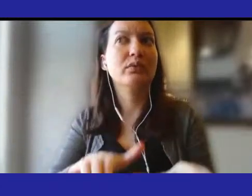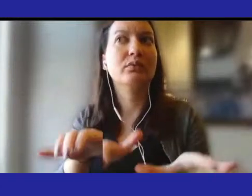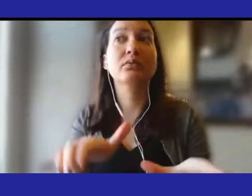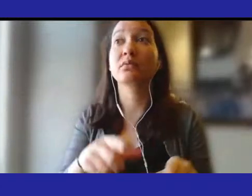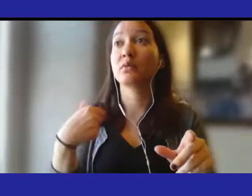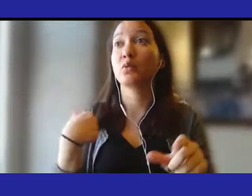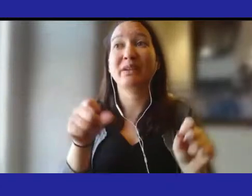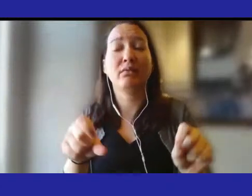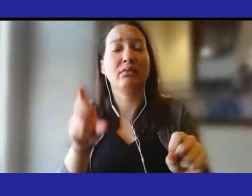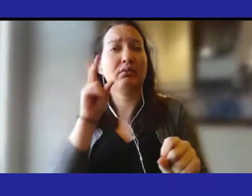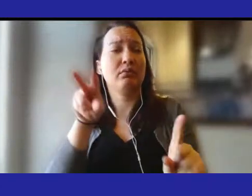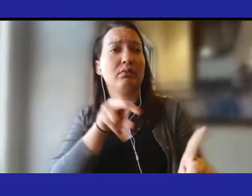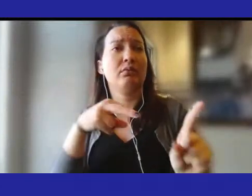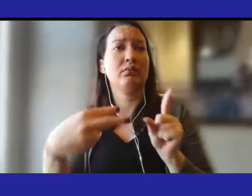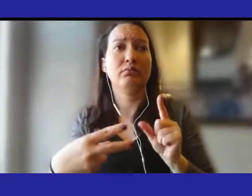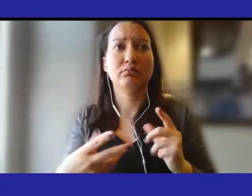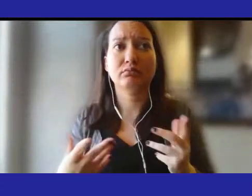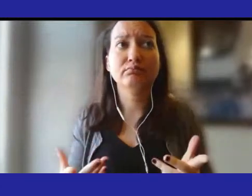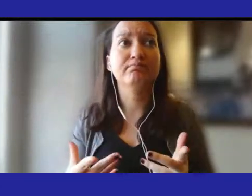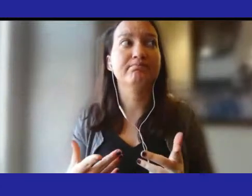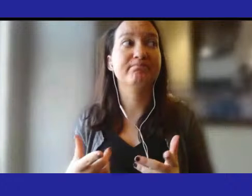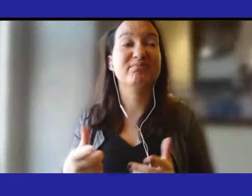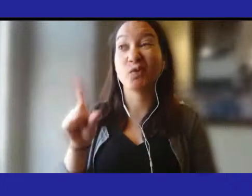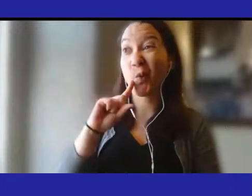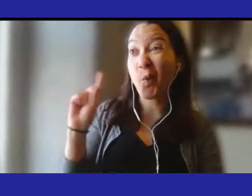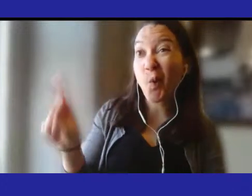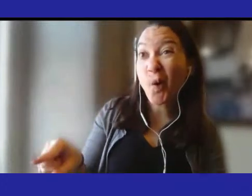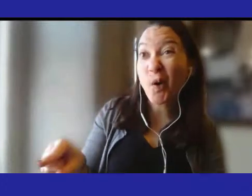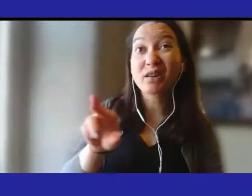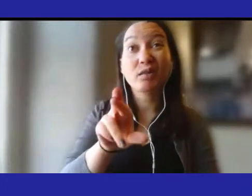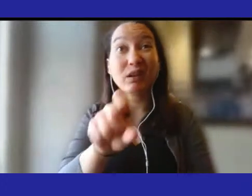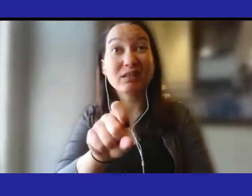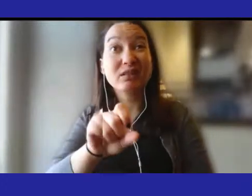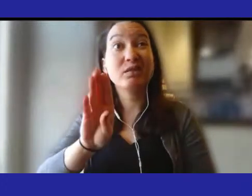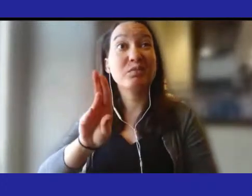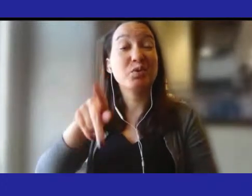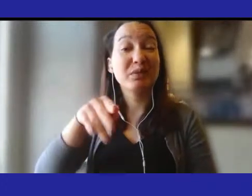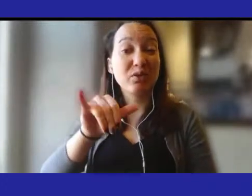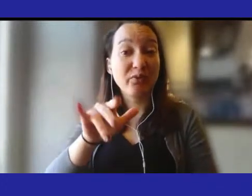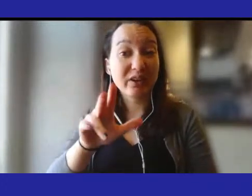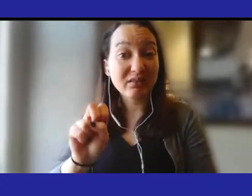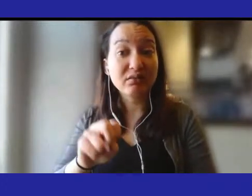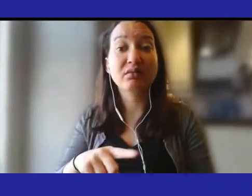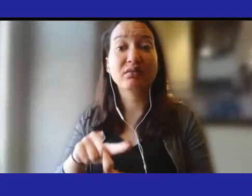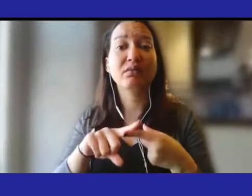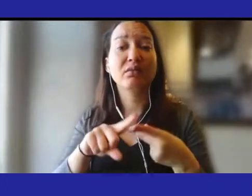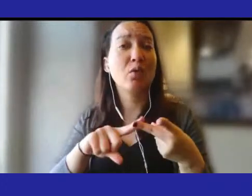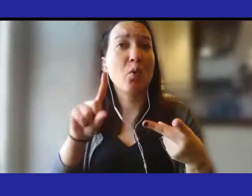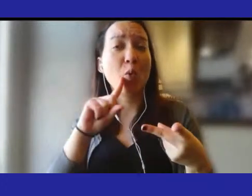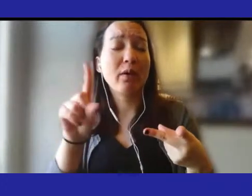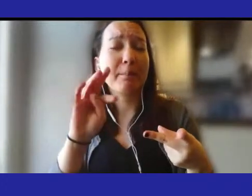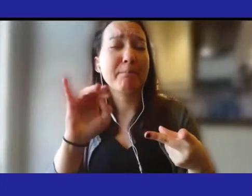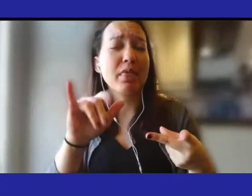look at things like, are we ordering and prescribing buprenorphine? Are we ordering methadone? Are we